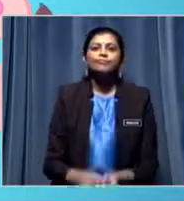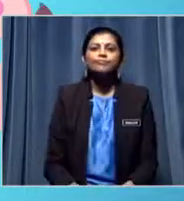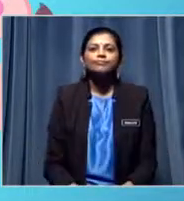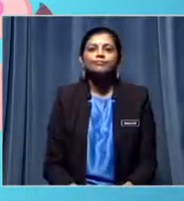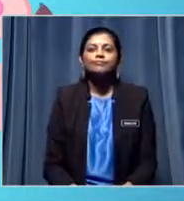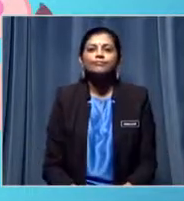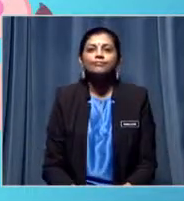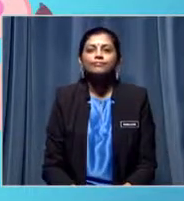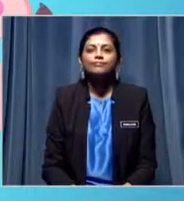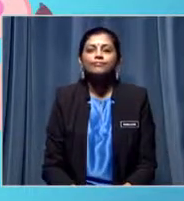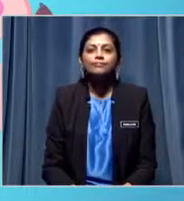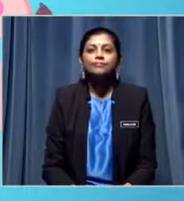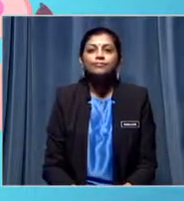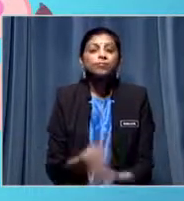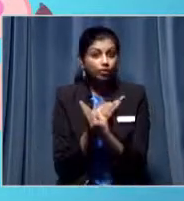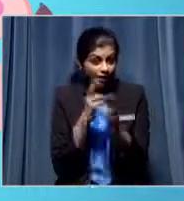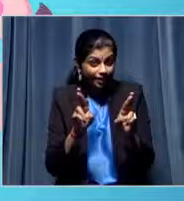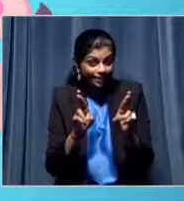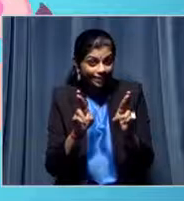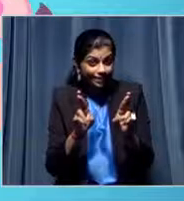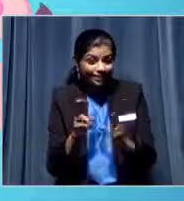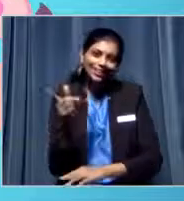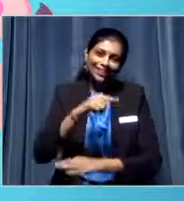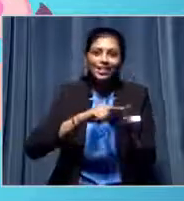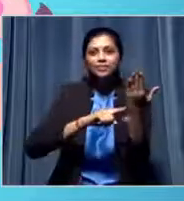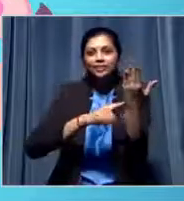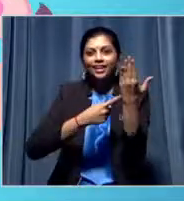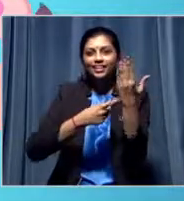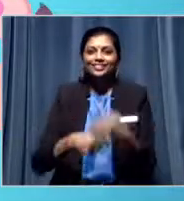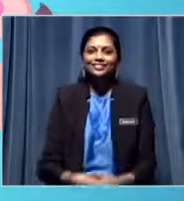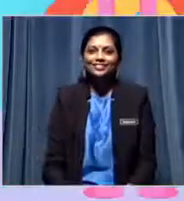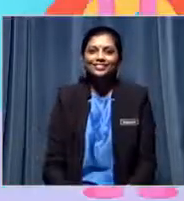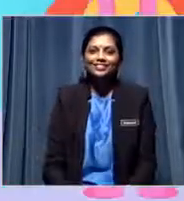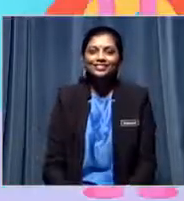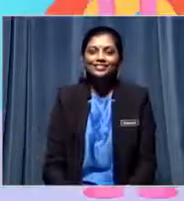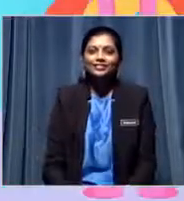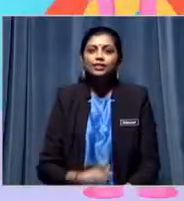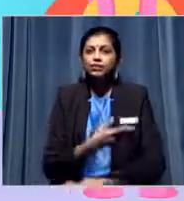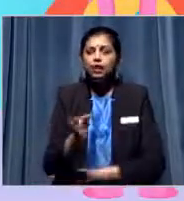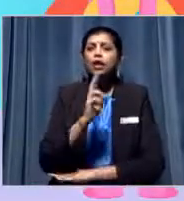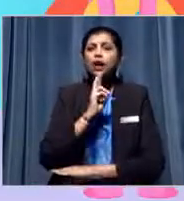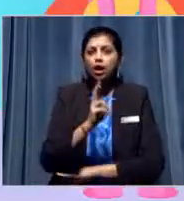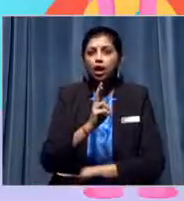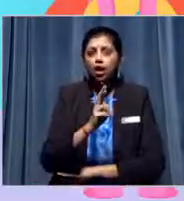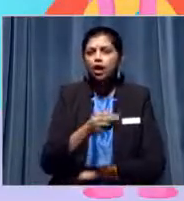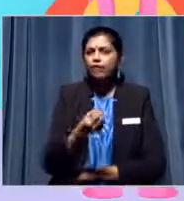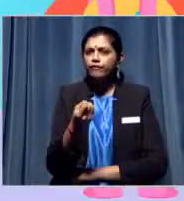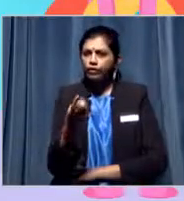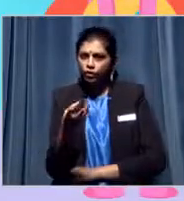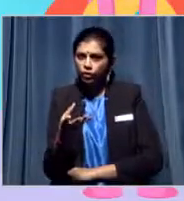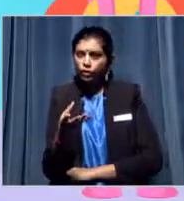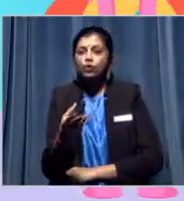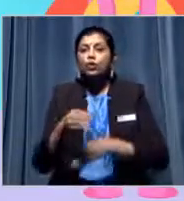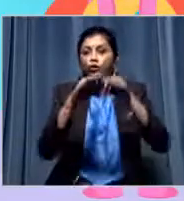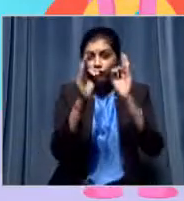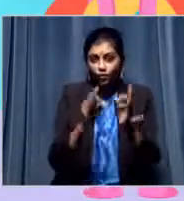that. Are you ready? Let's begin. There are several forms of future tense,